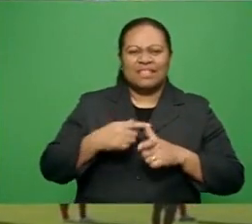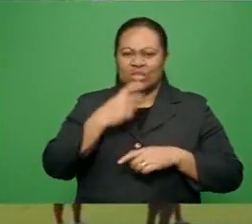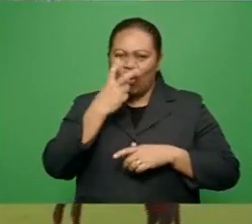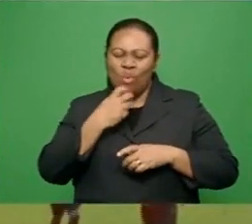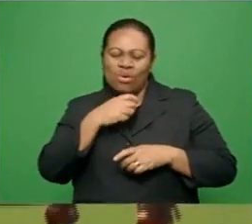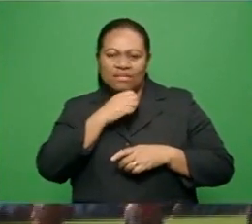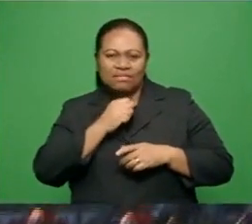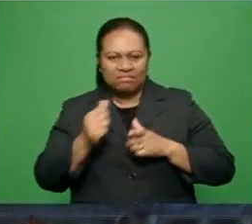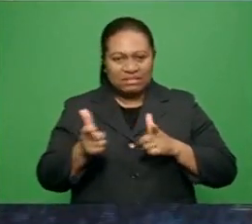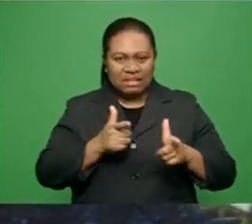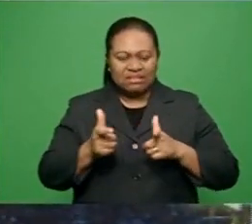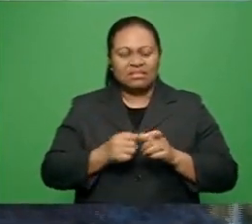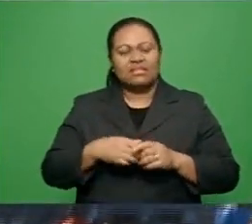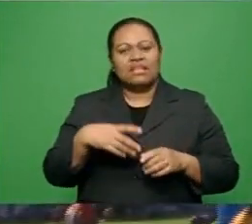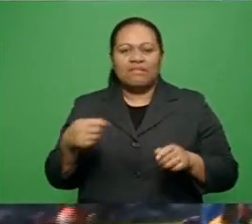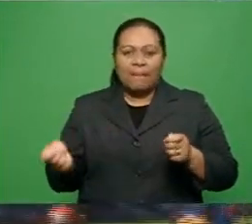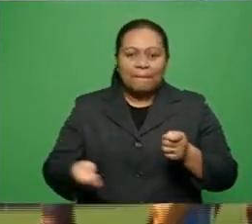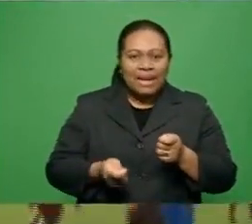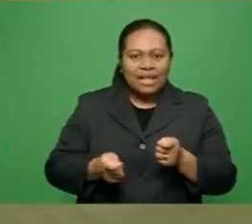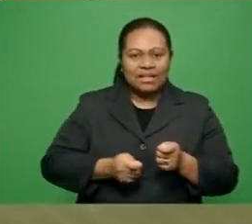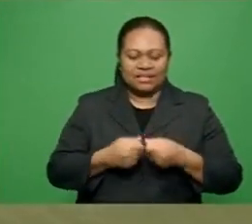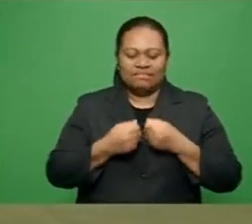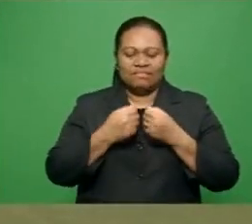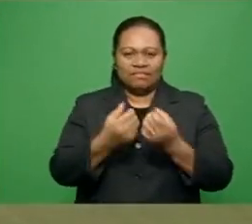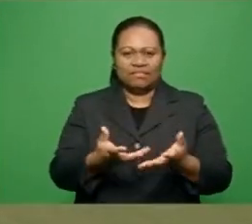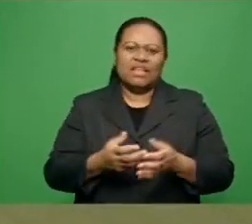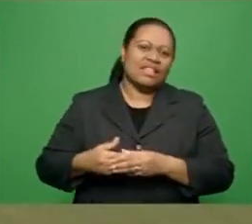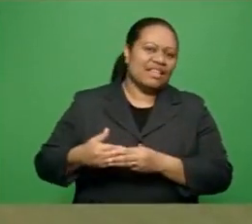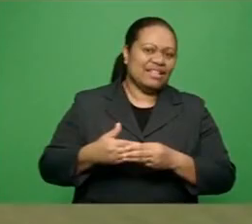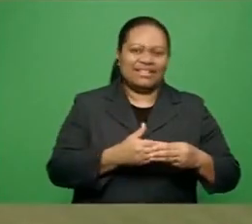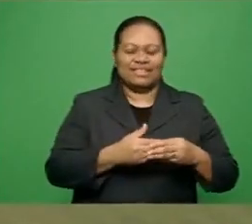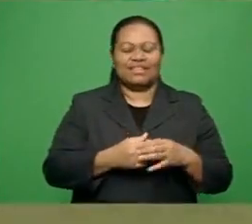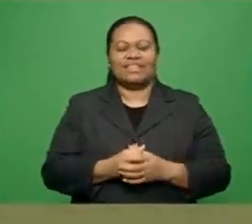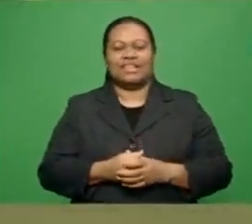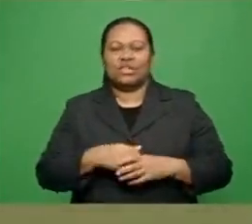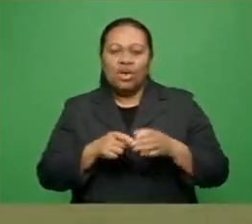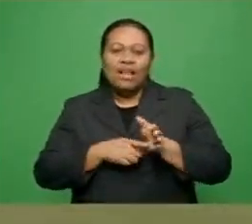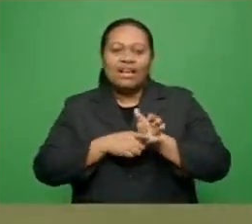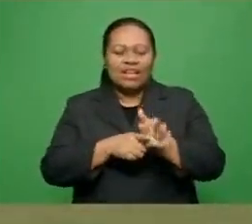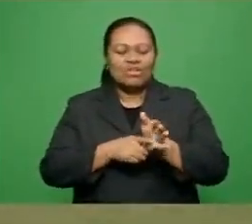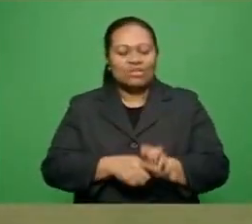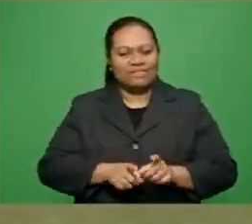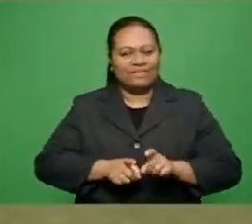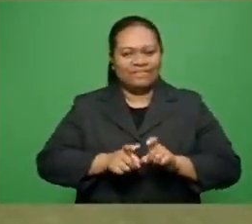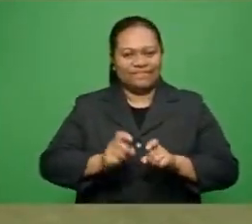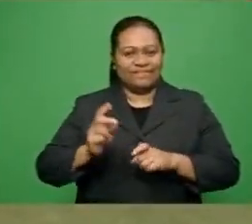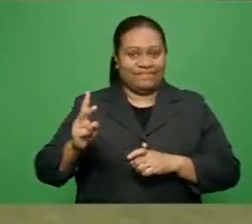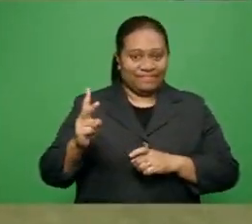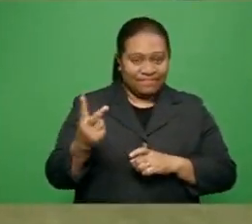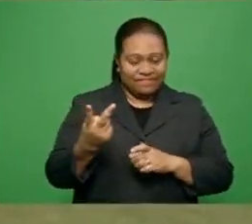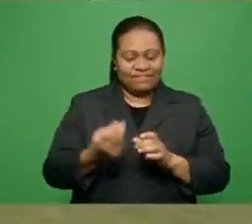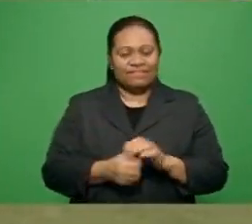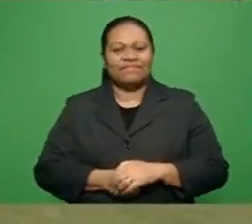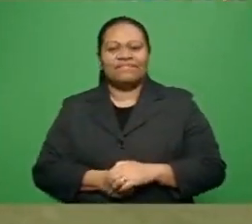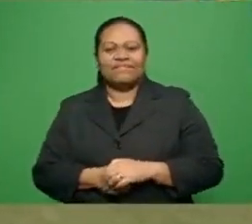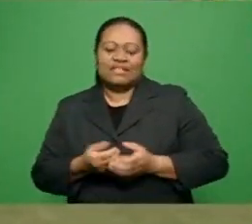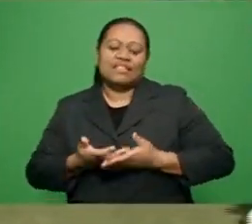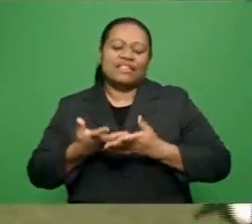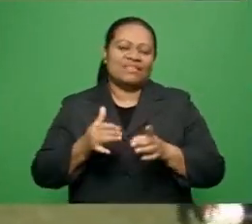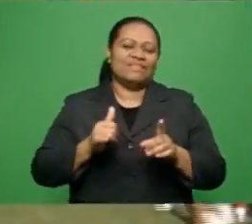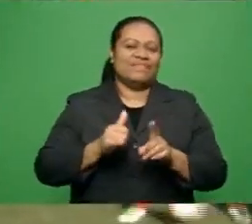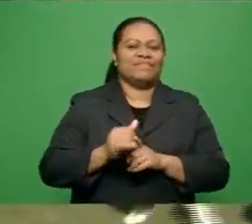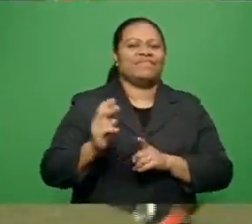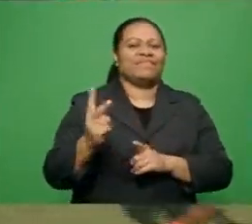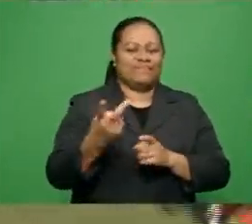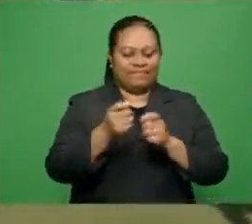Boiselu Veniali scored 2 penalties for his 6-5 lead at half-time. A Maroons mistake early in the second spell gifted Namosi its